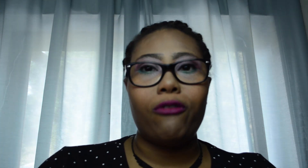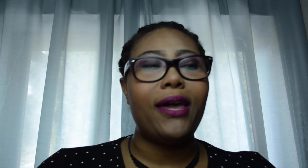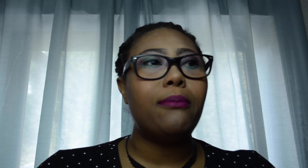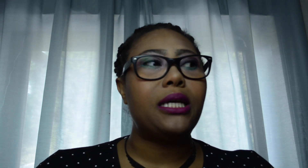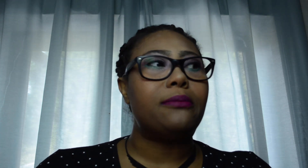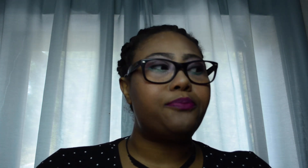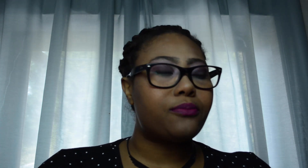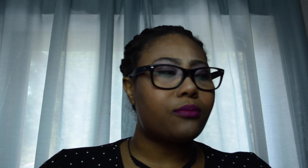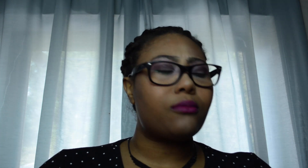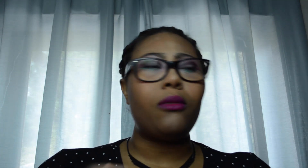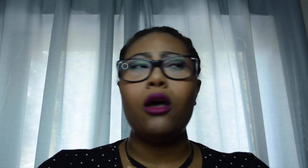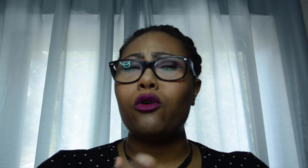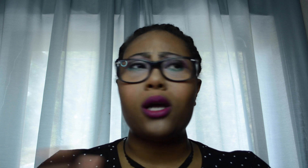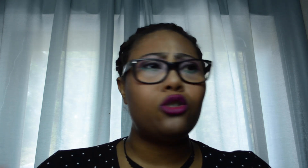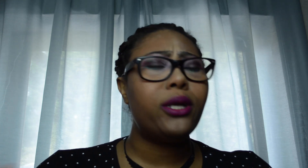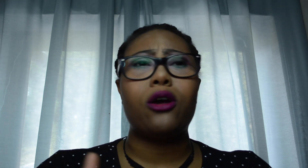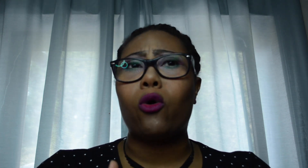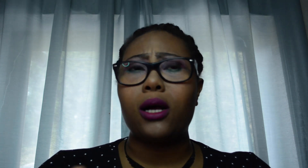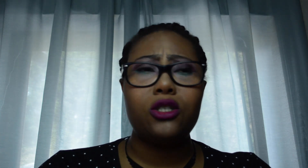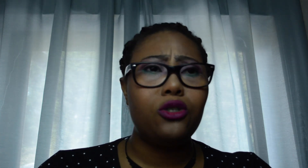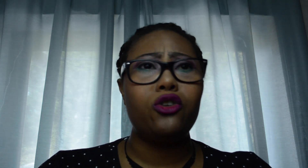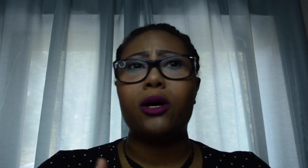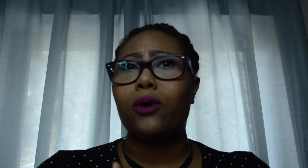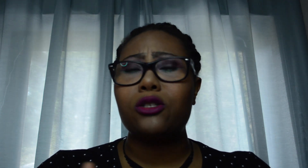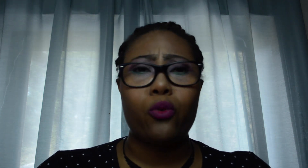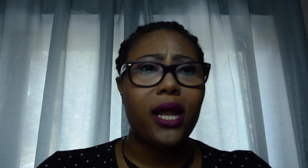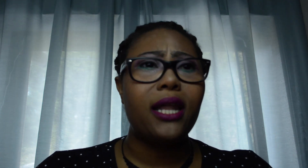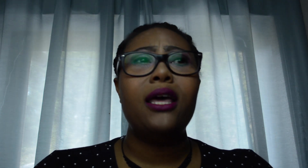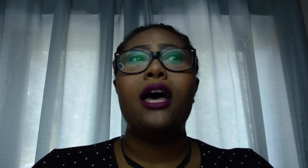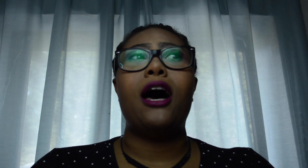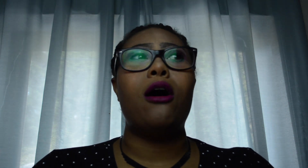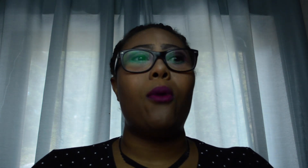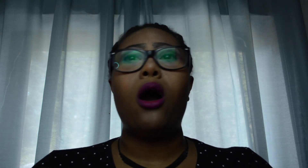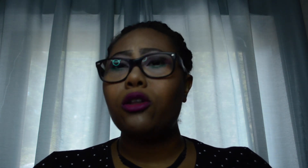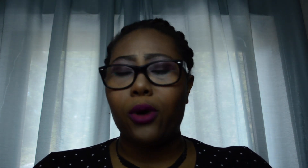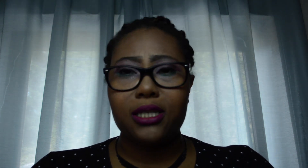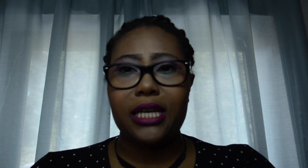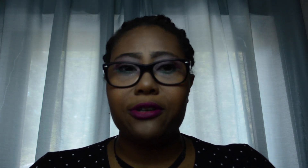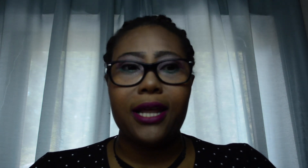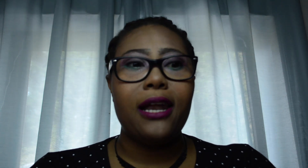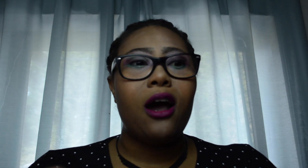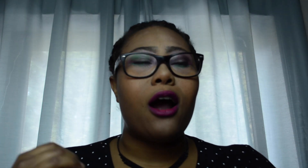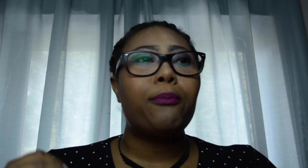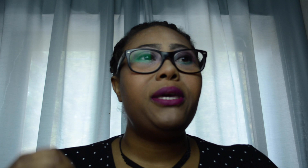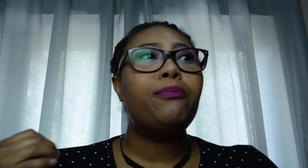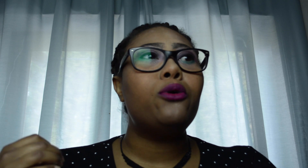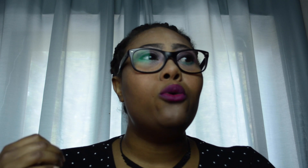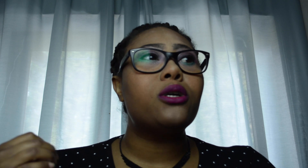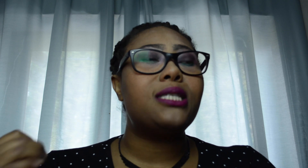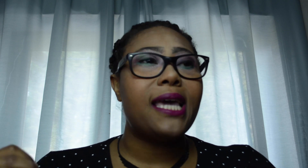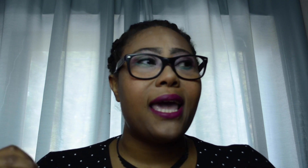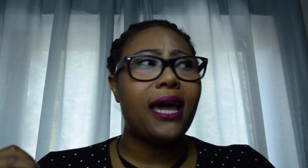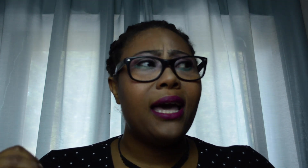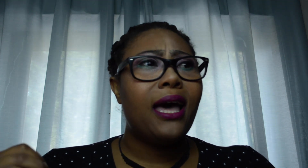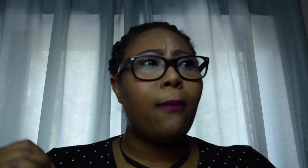of the royal family, across Twitter, across YouTube, across Reddit, all across the internet, are people who